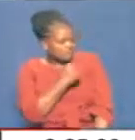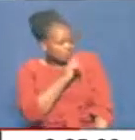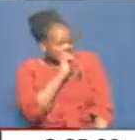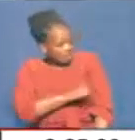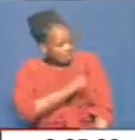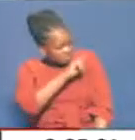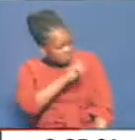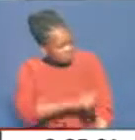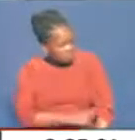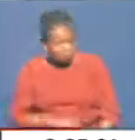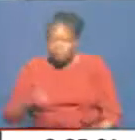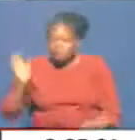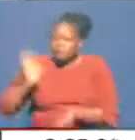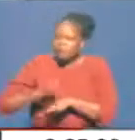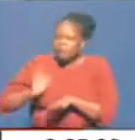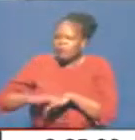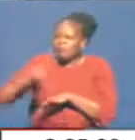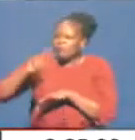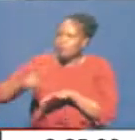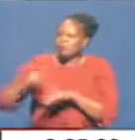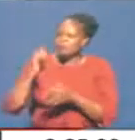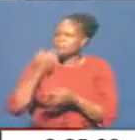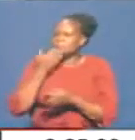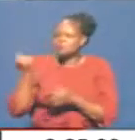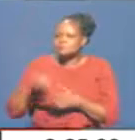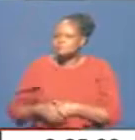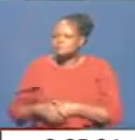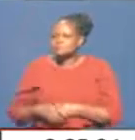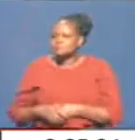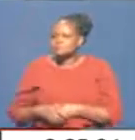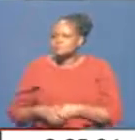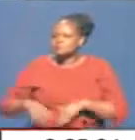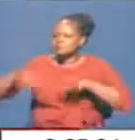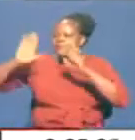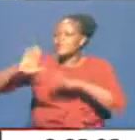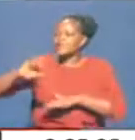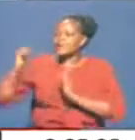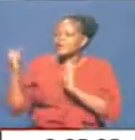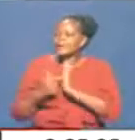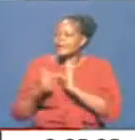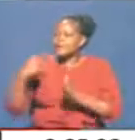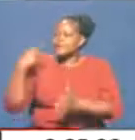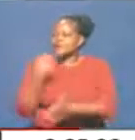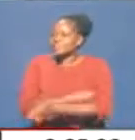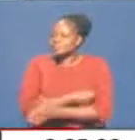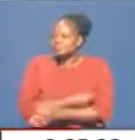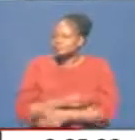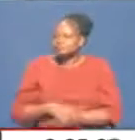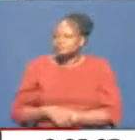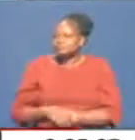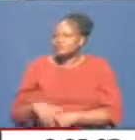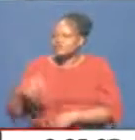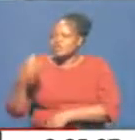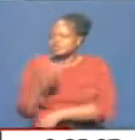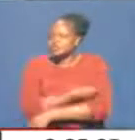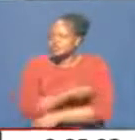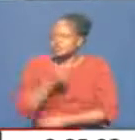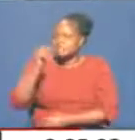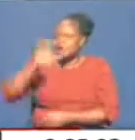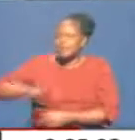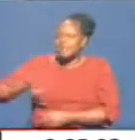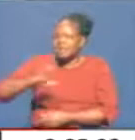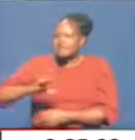asked a good question and even qualified much better. Yes. The most important point of vaccination is the vaccination post. That is